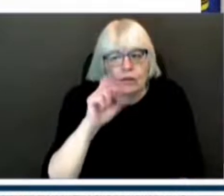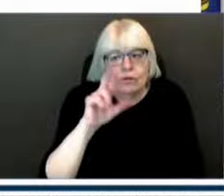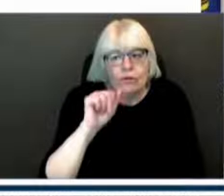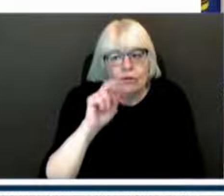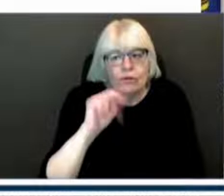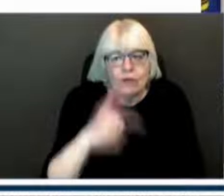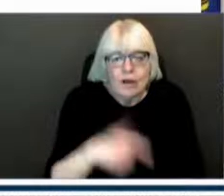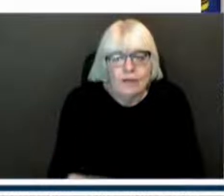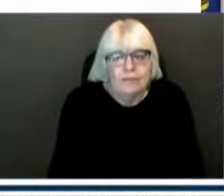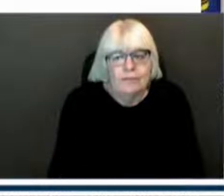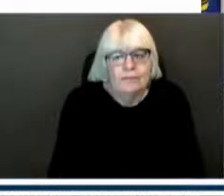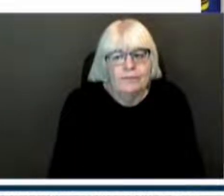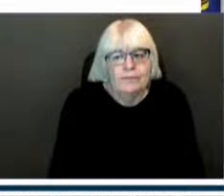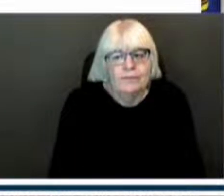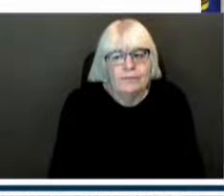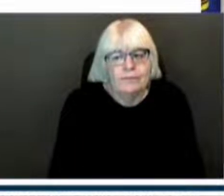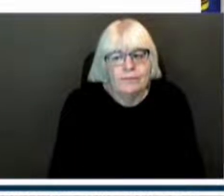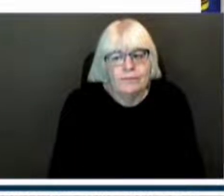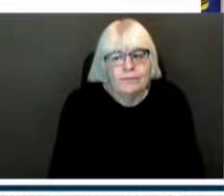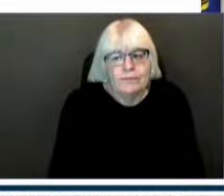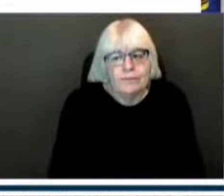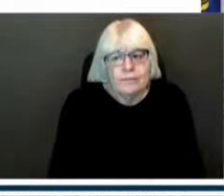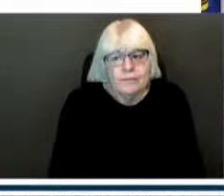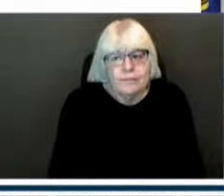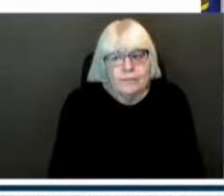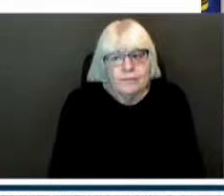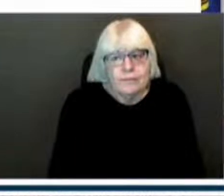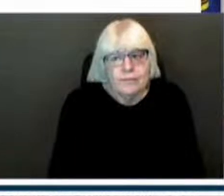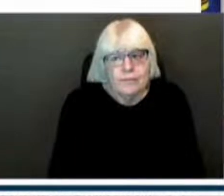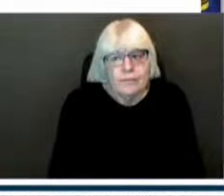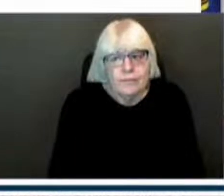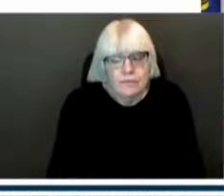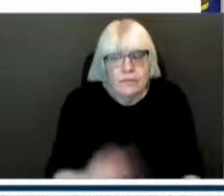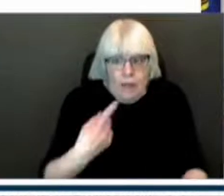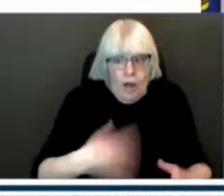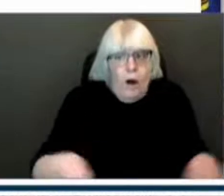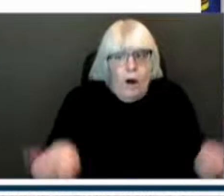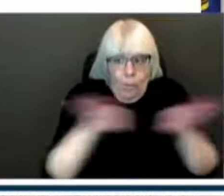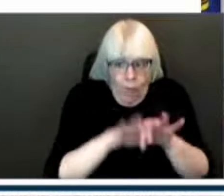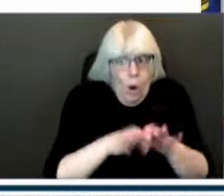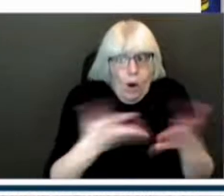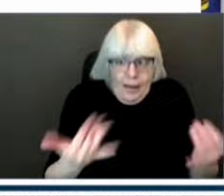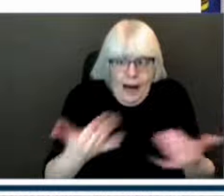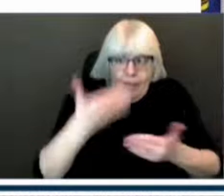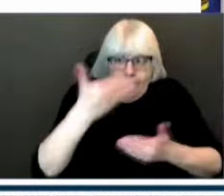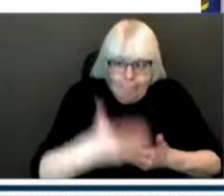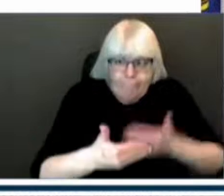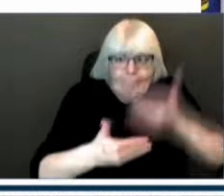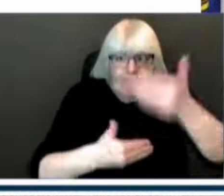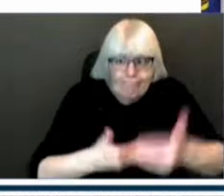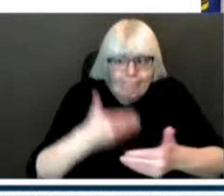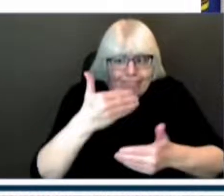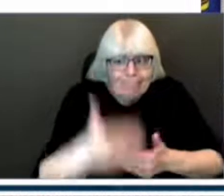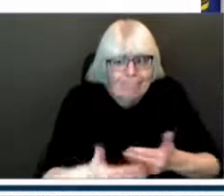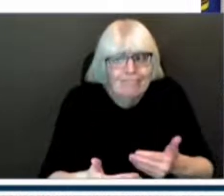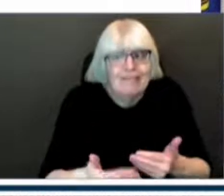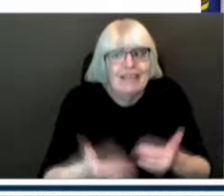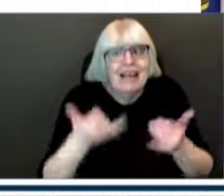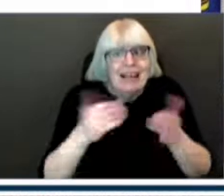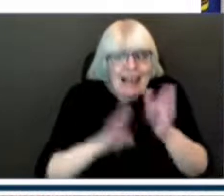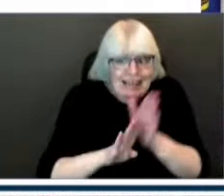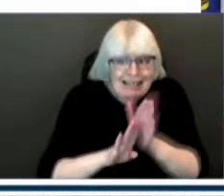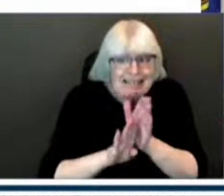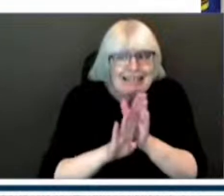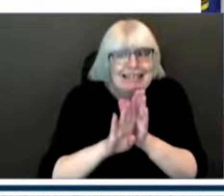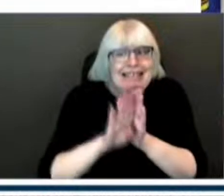an important benchmark, and I understand you're saying new admissions have peaked, but we're still at about the 90